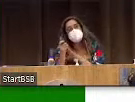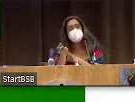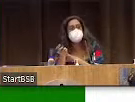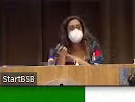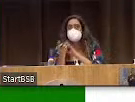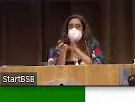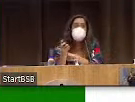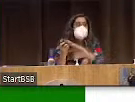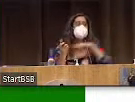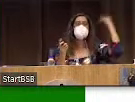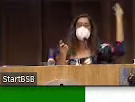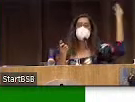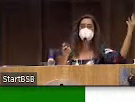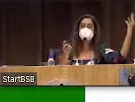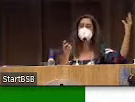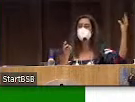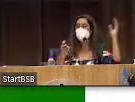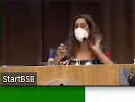a telemonitoring.